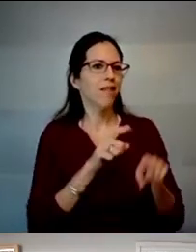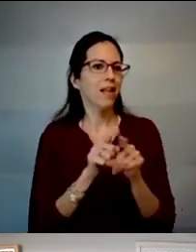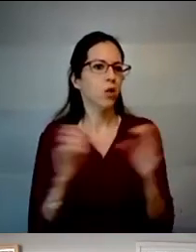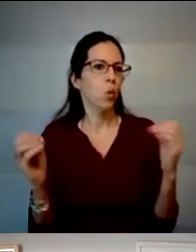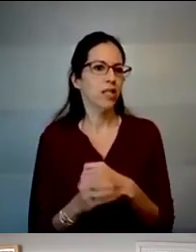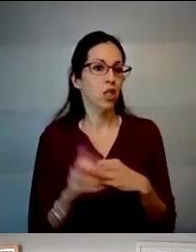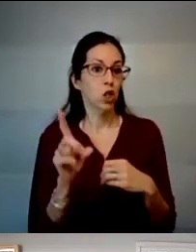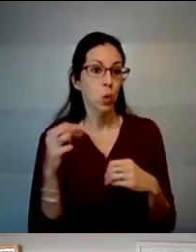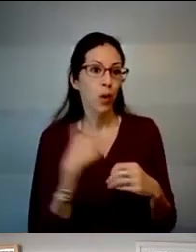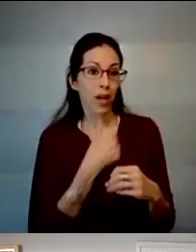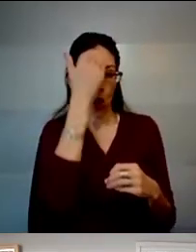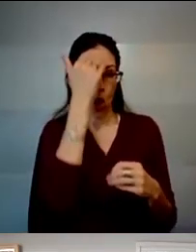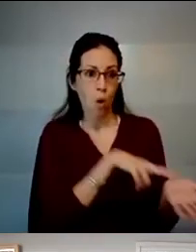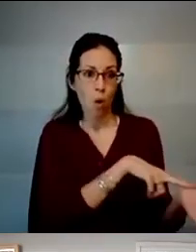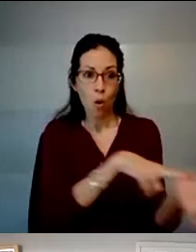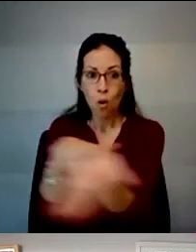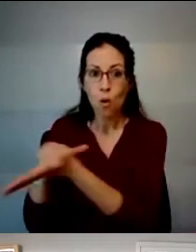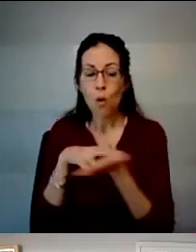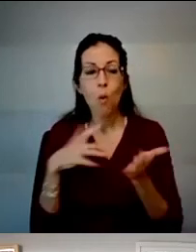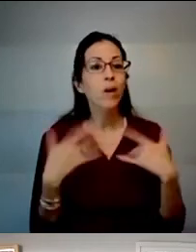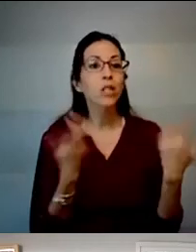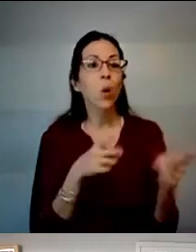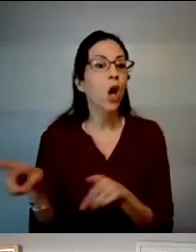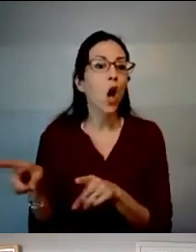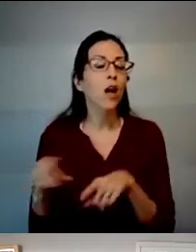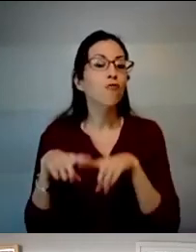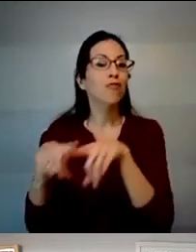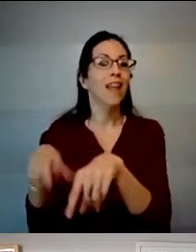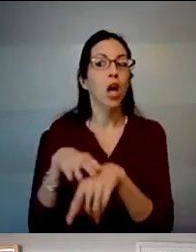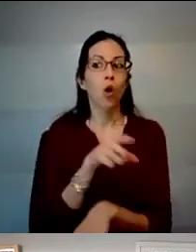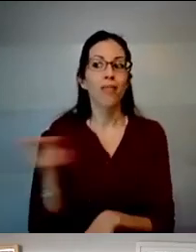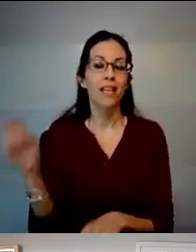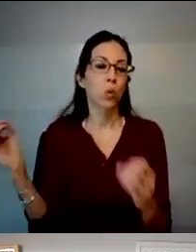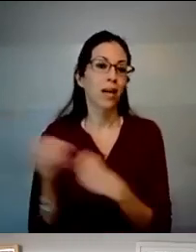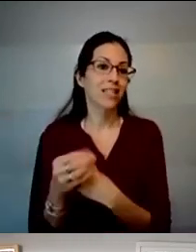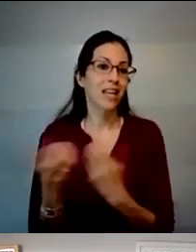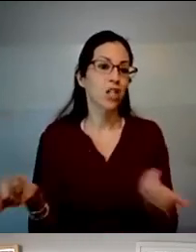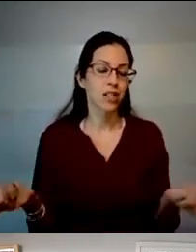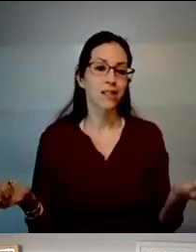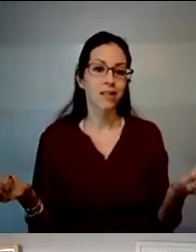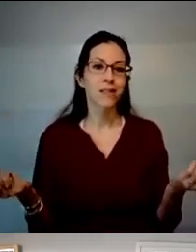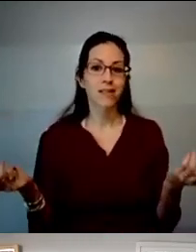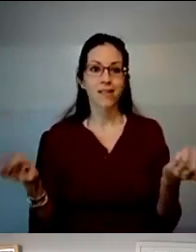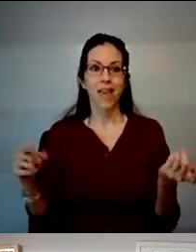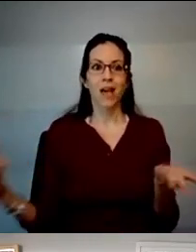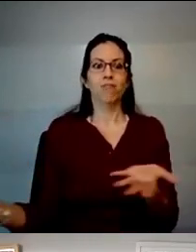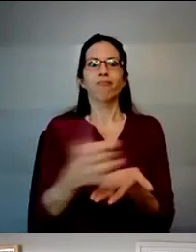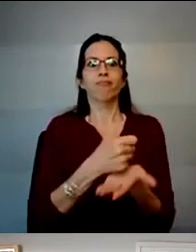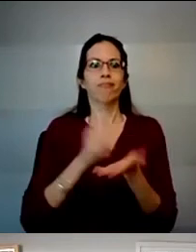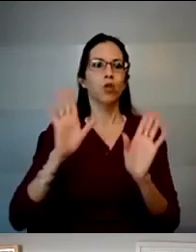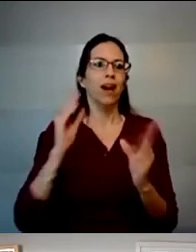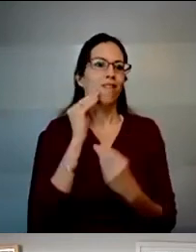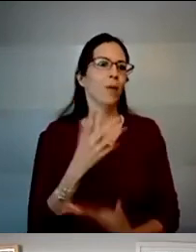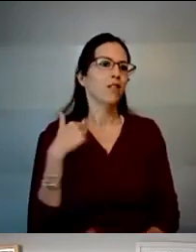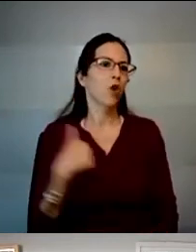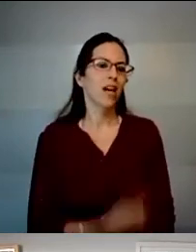pulse and just kind of relying on these organizations that, you know, collate all this great information?